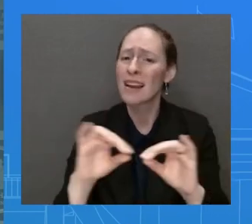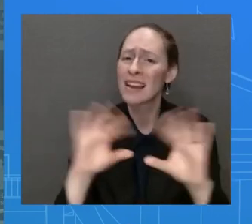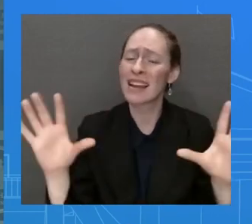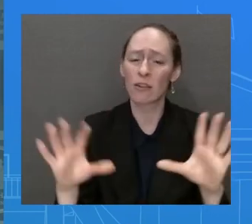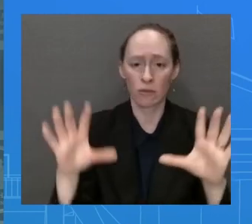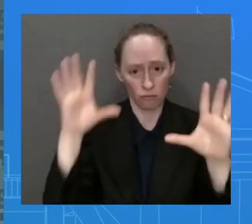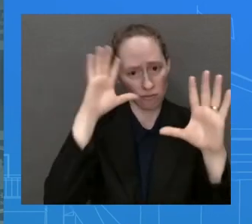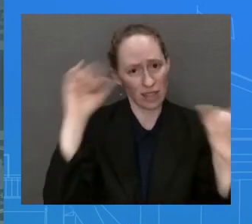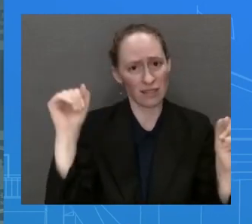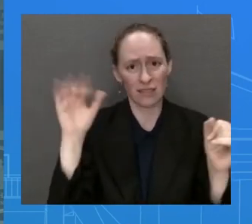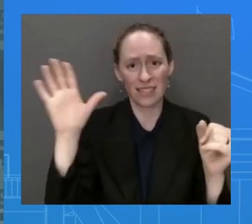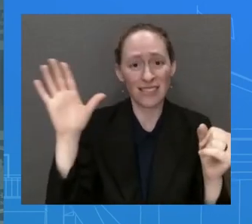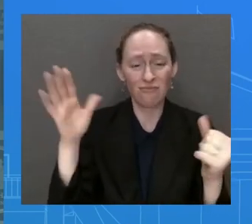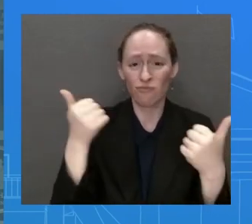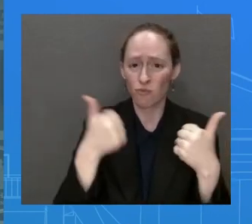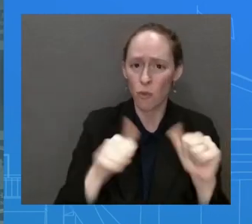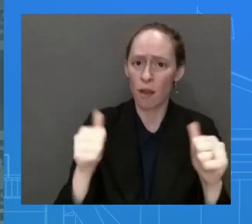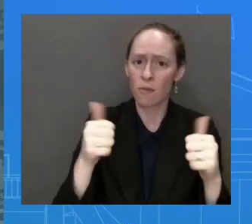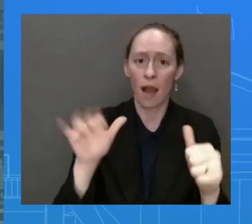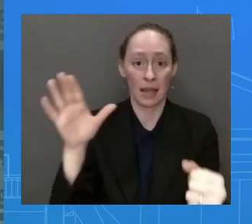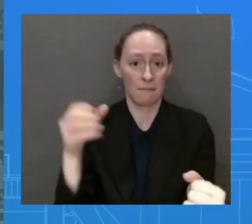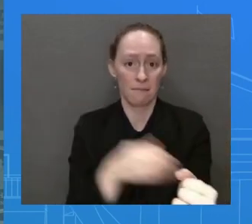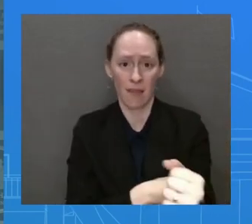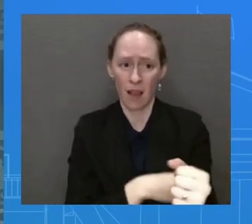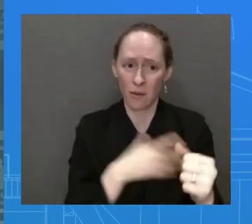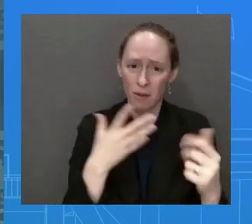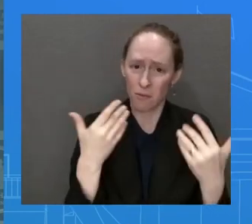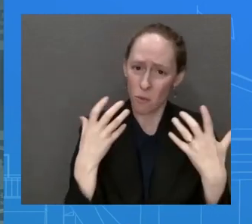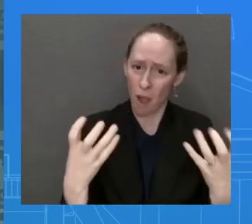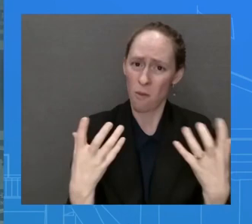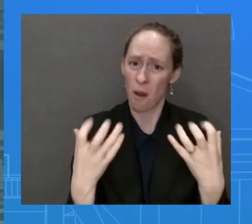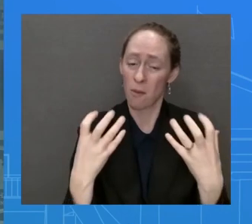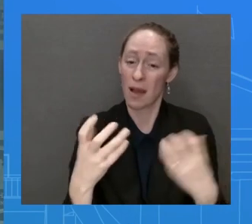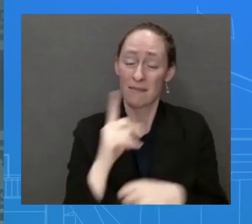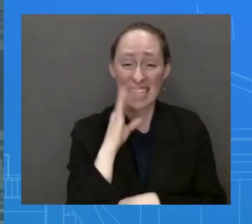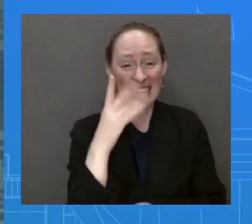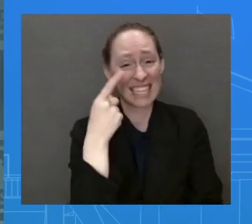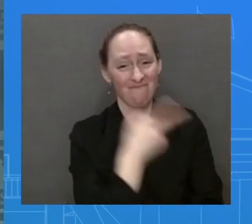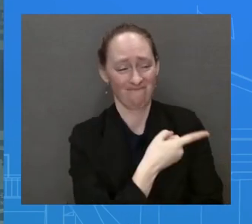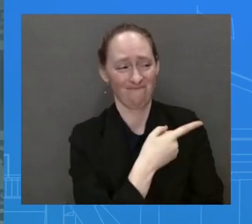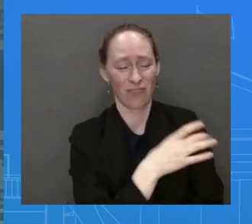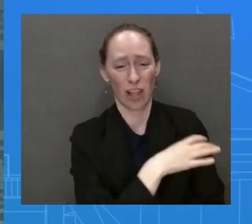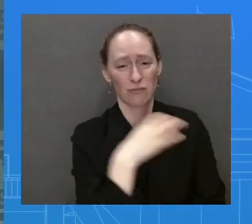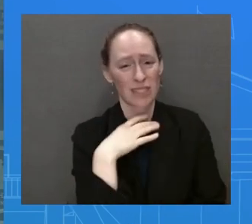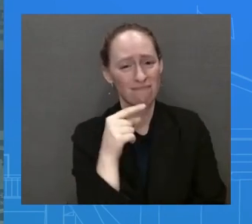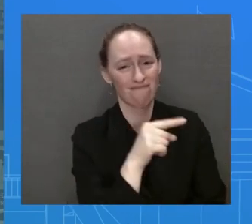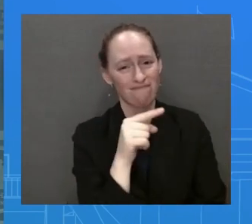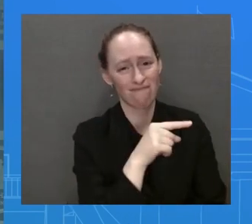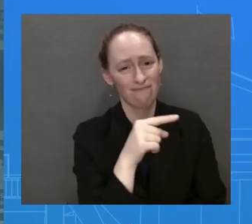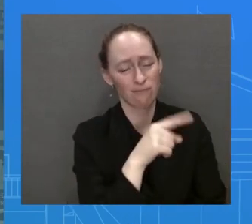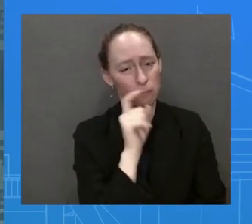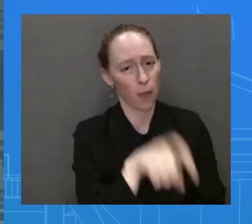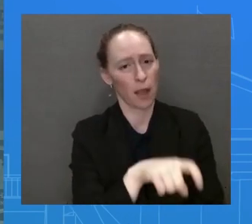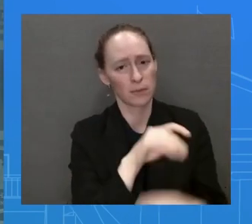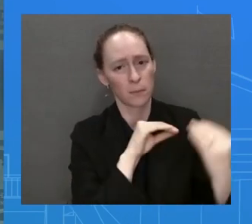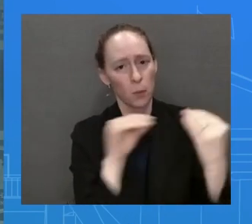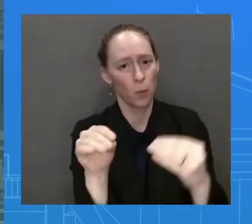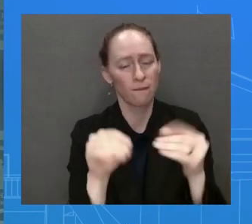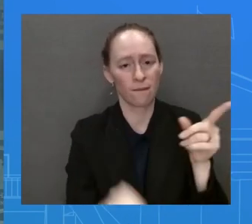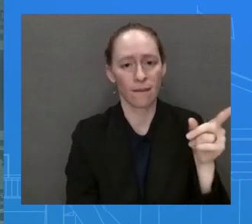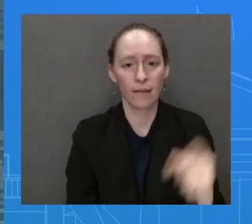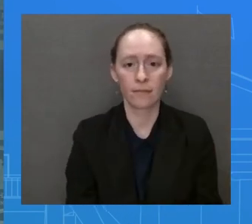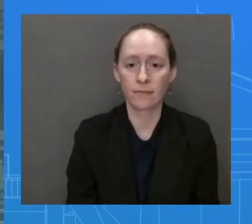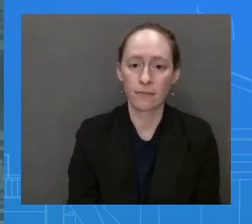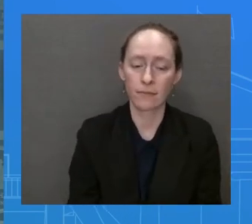we need Congress to do more. This is important. If you've come through the East Wing, you've seen the pictures of Dr. King meeting